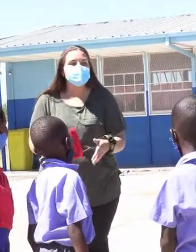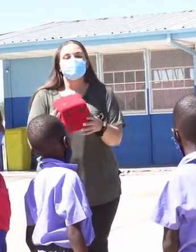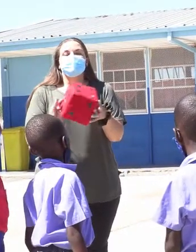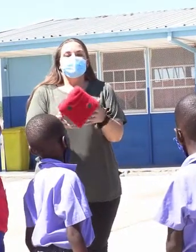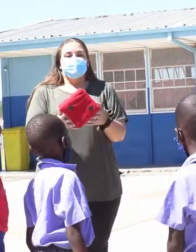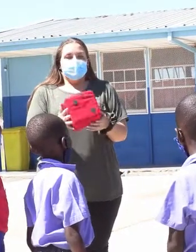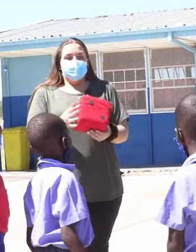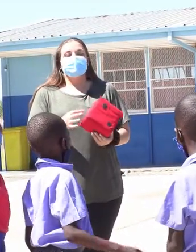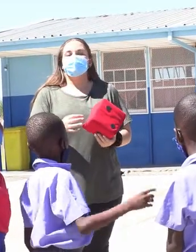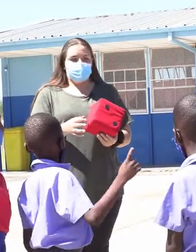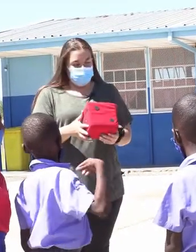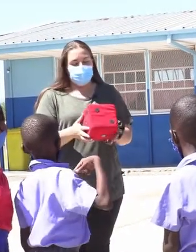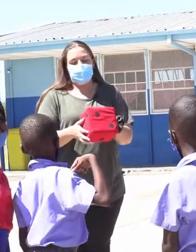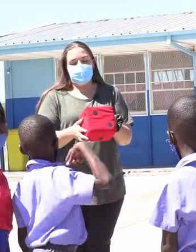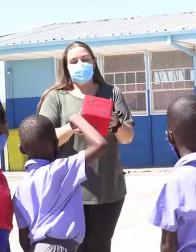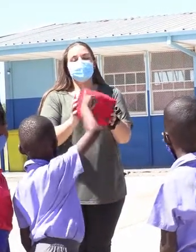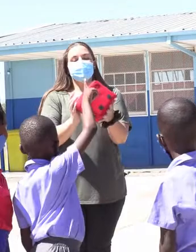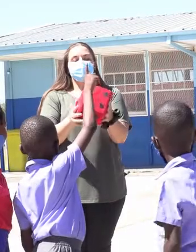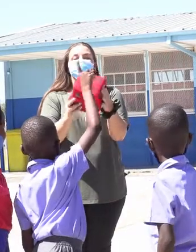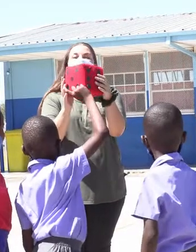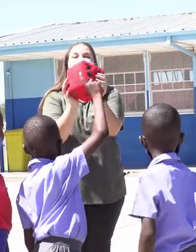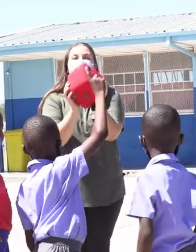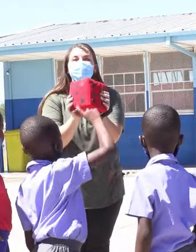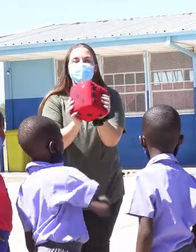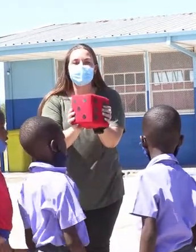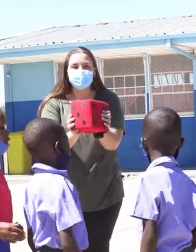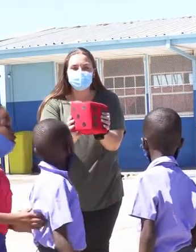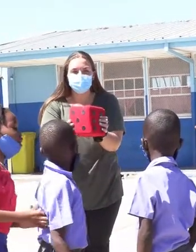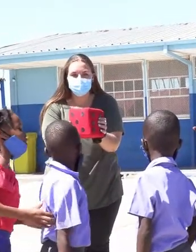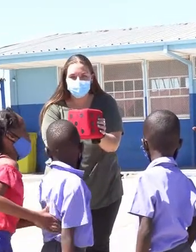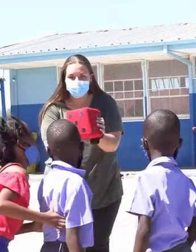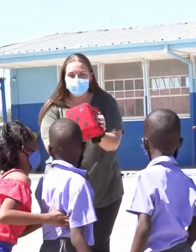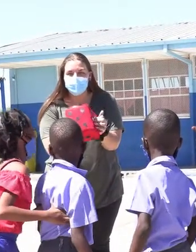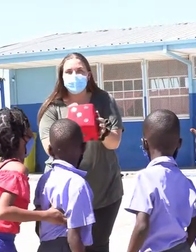two. Yes, you're number five. Okay, so when I throw the dice...